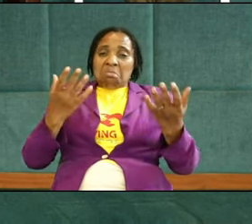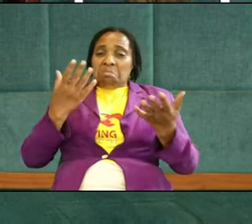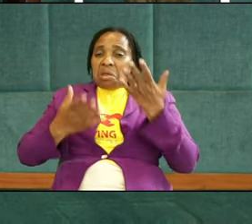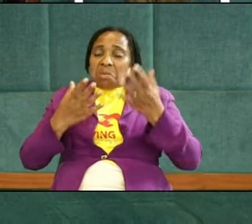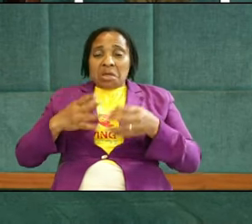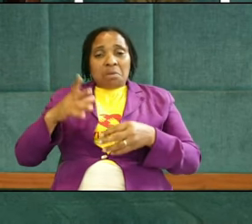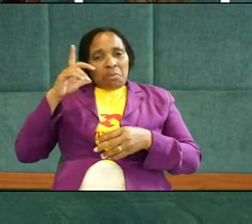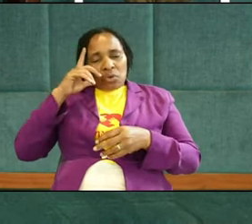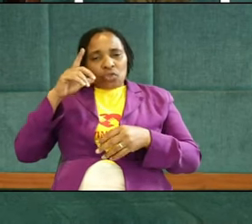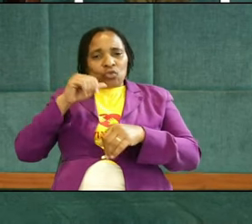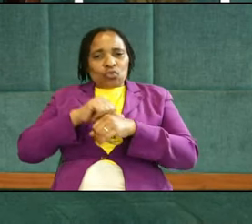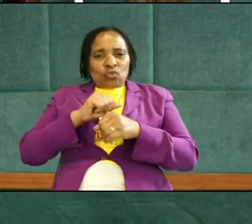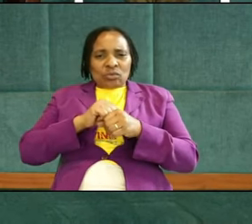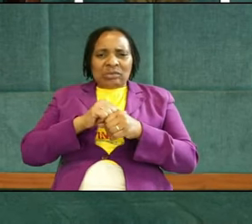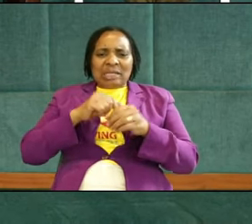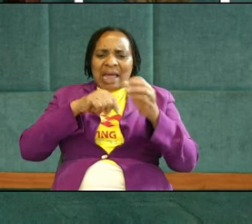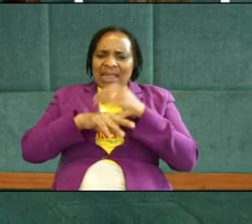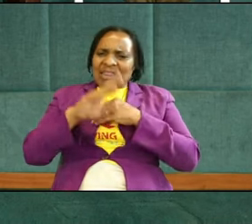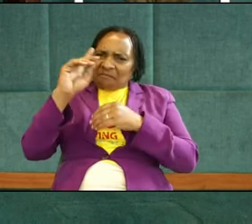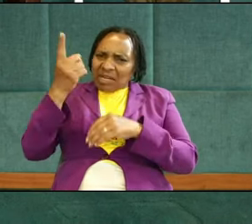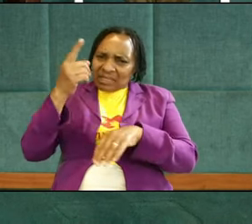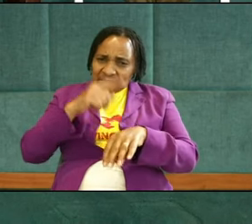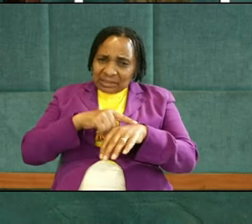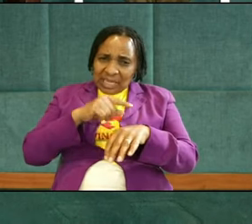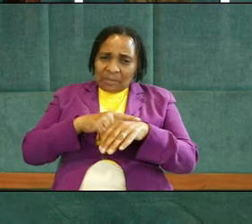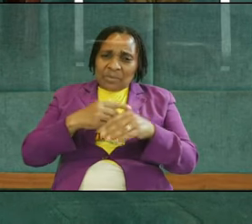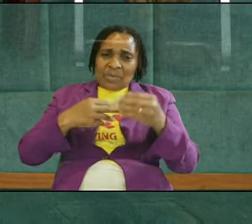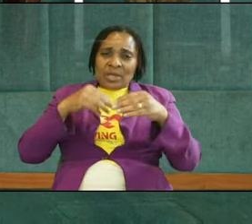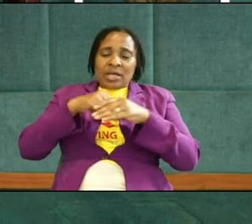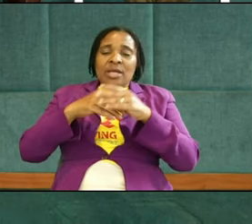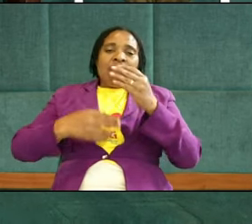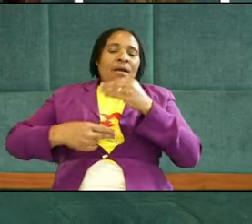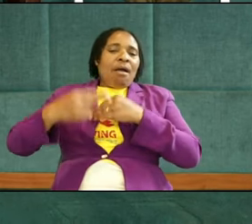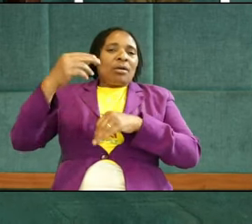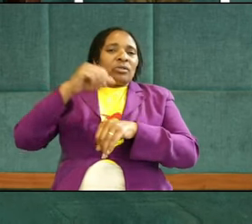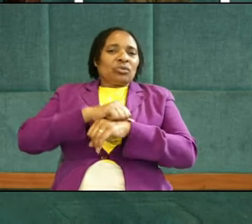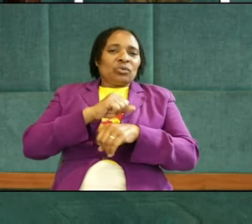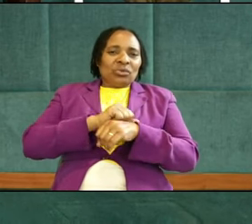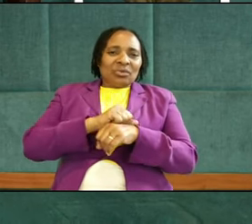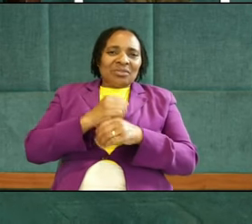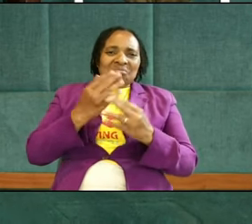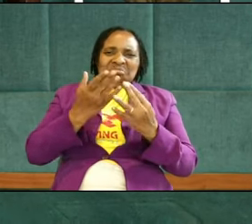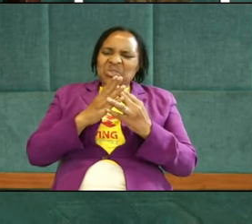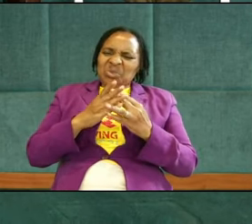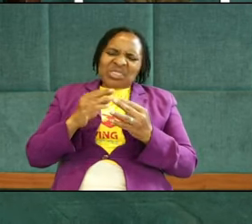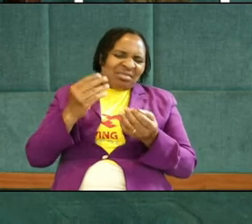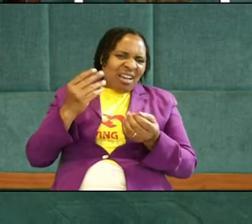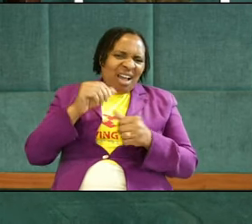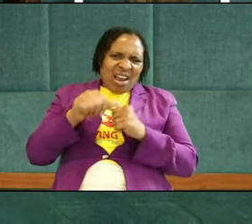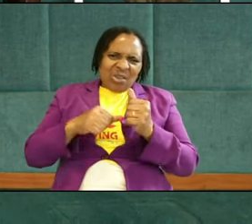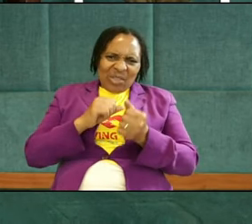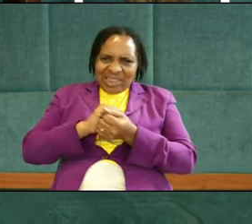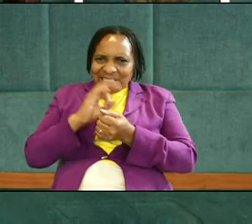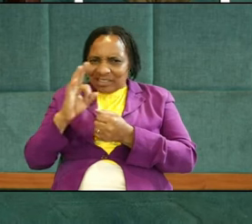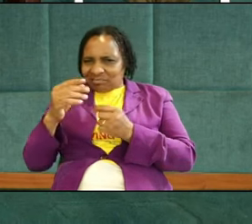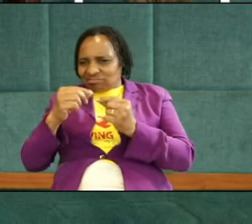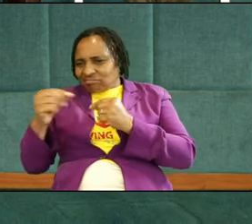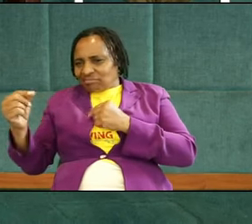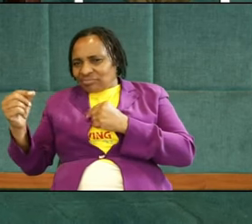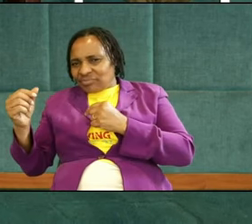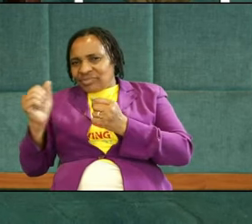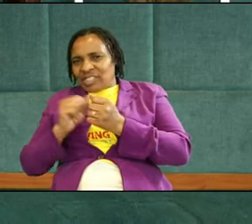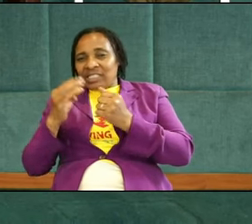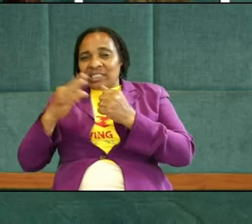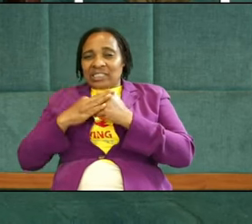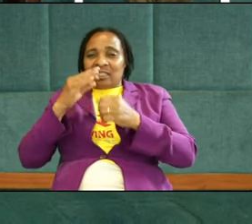in primary get to boarding school for the first time in high school. That's between just around 13 to around 18 years old. So that's